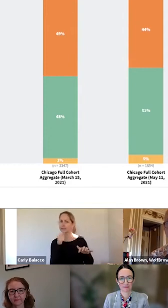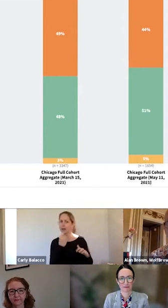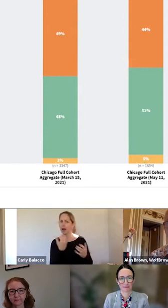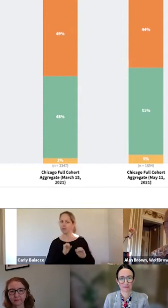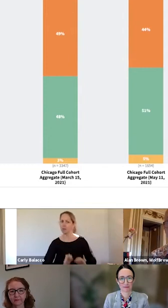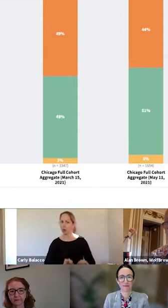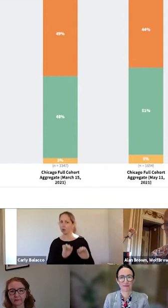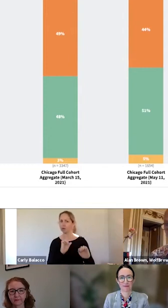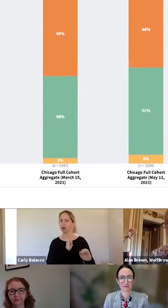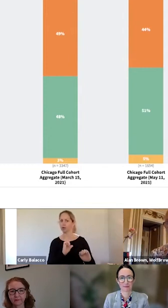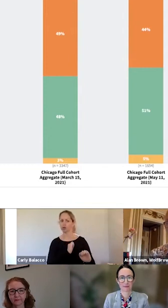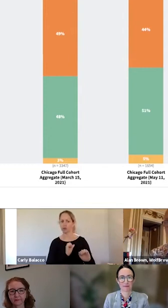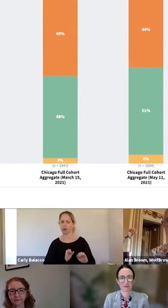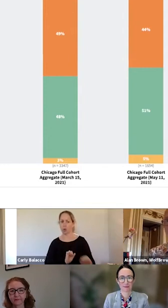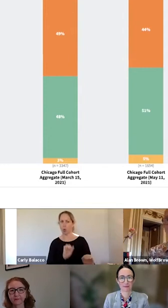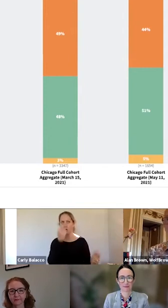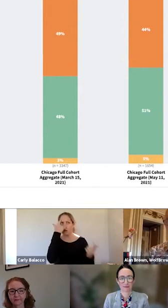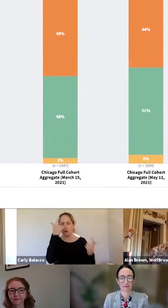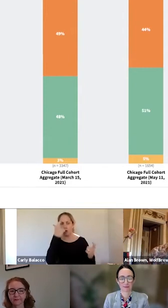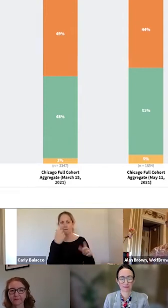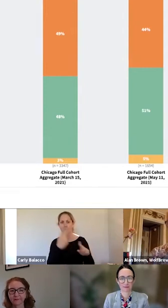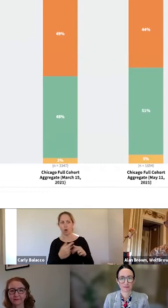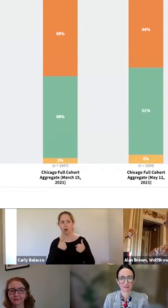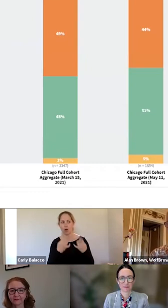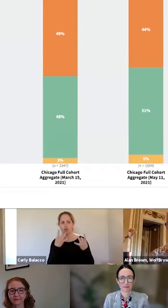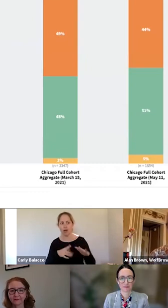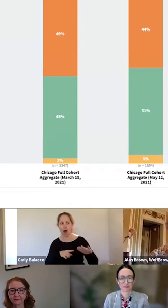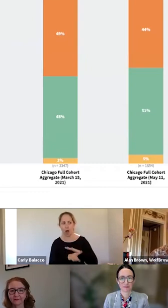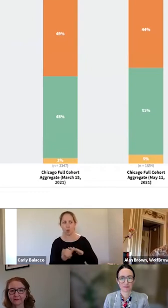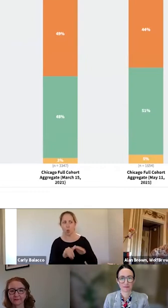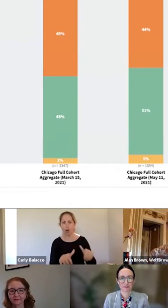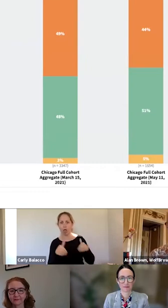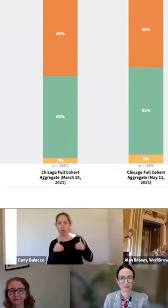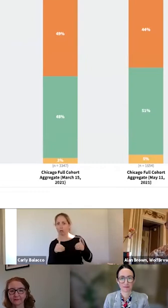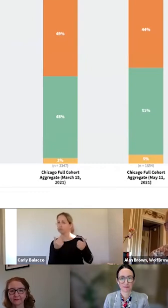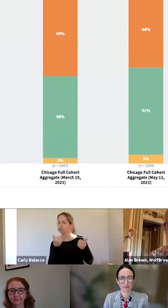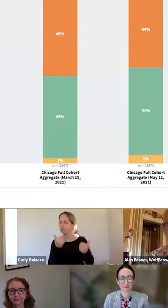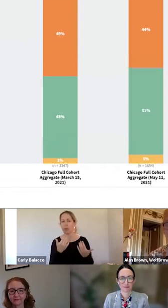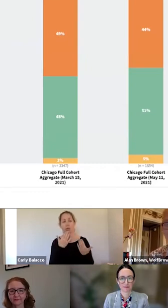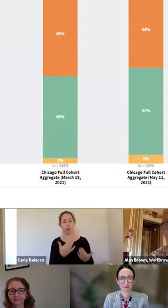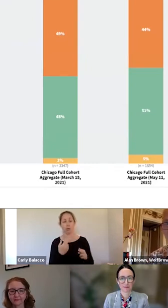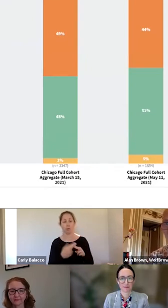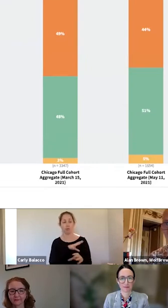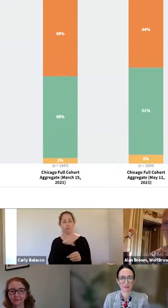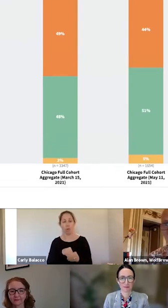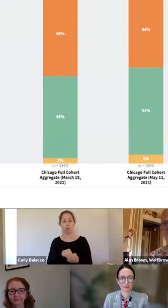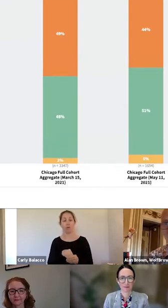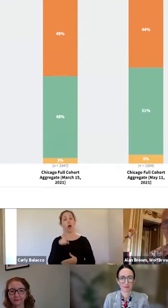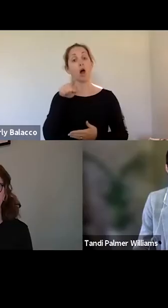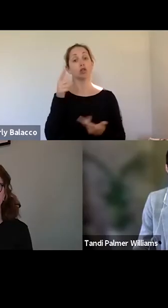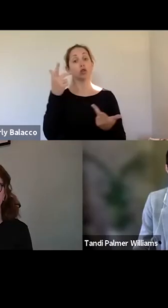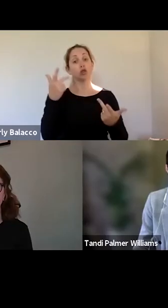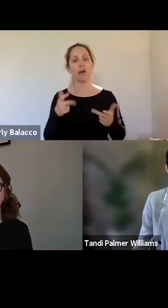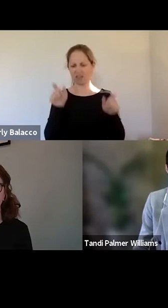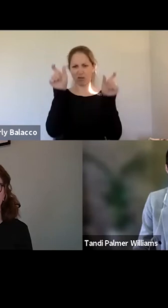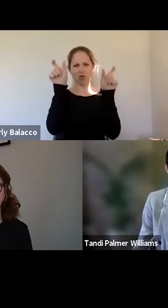out again in both countries. So just, Tandi, as you've been showing us your graphs here,